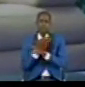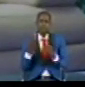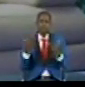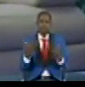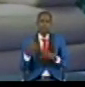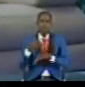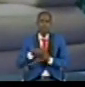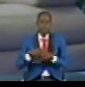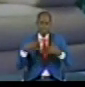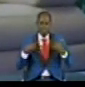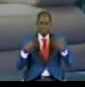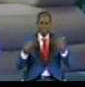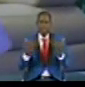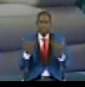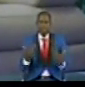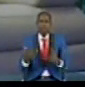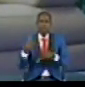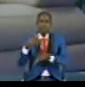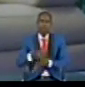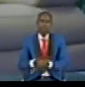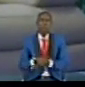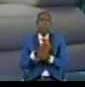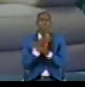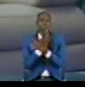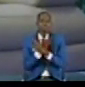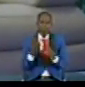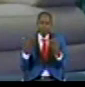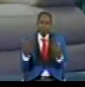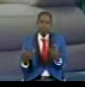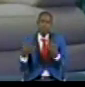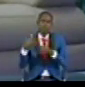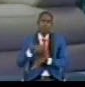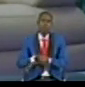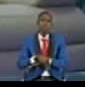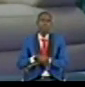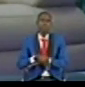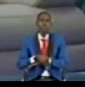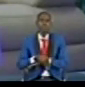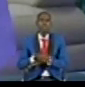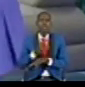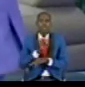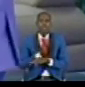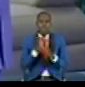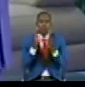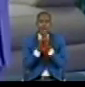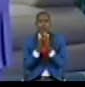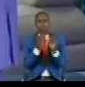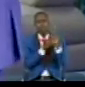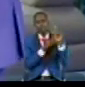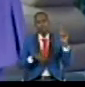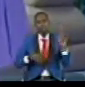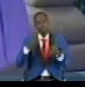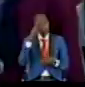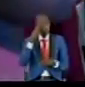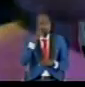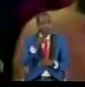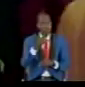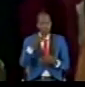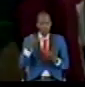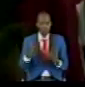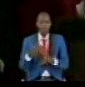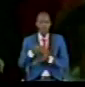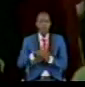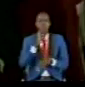Healed tonight. Amen. Deliver tonight. Amen. I praise the Lord for you. Tonight is your night of